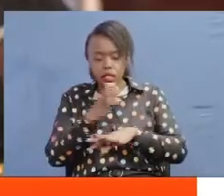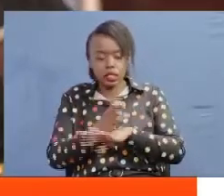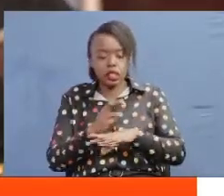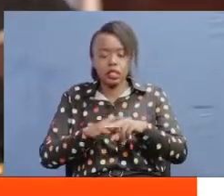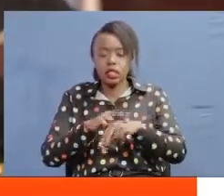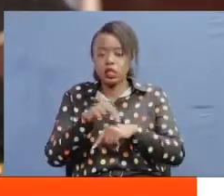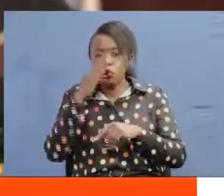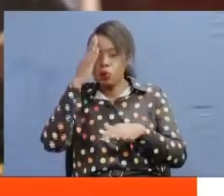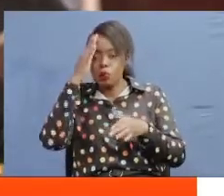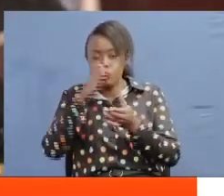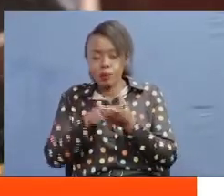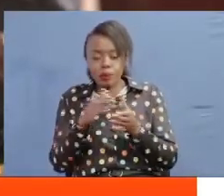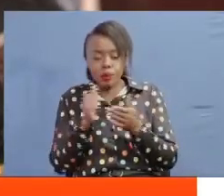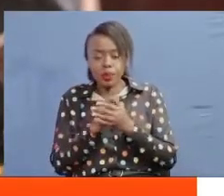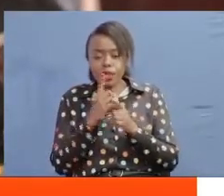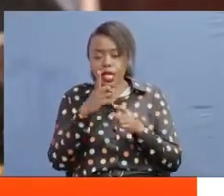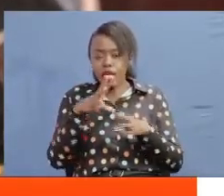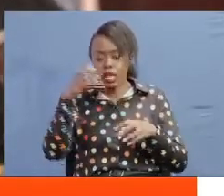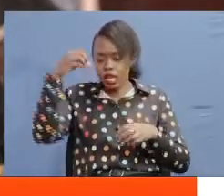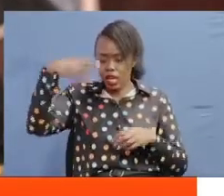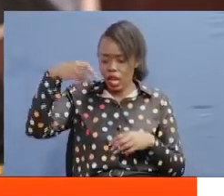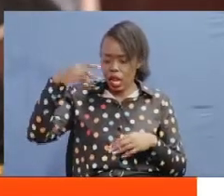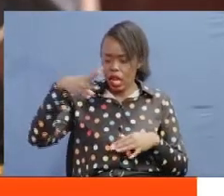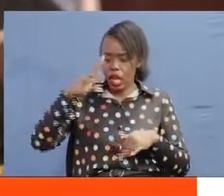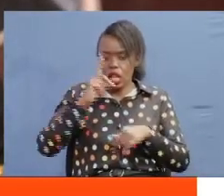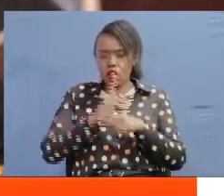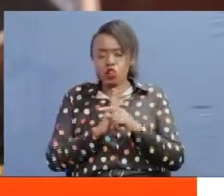community believe there will be light at the end of the